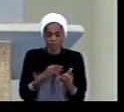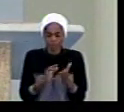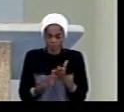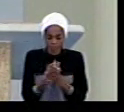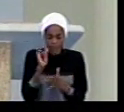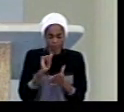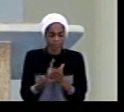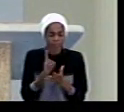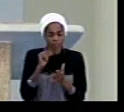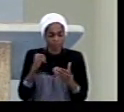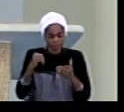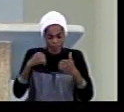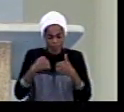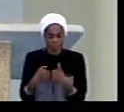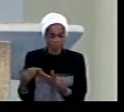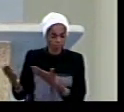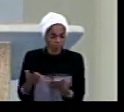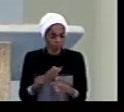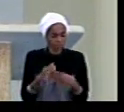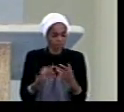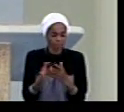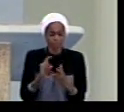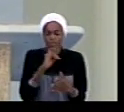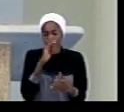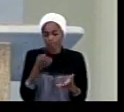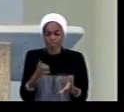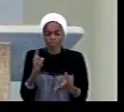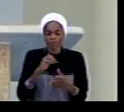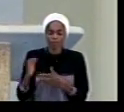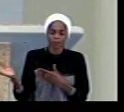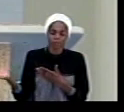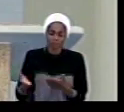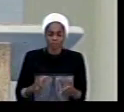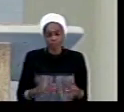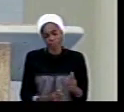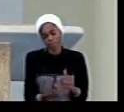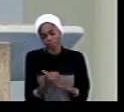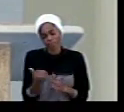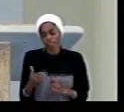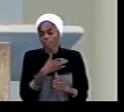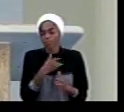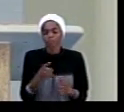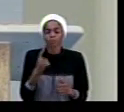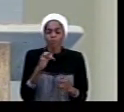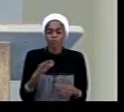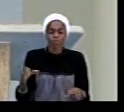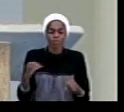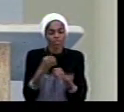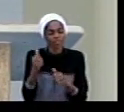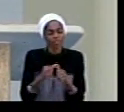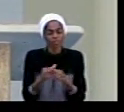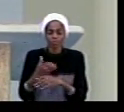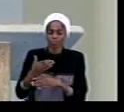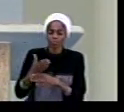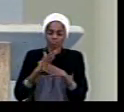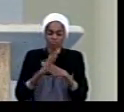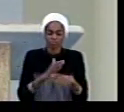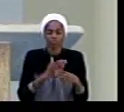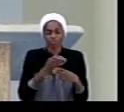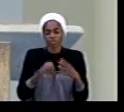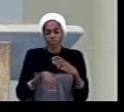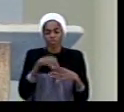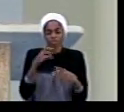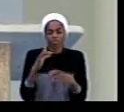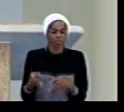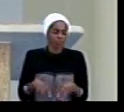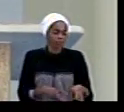brought those who are here, you are bringing others, you are taking out every obstacles out of their ways,